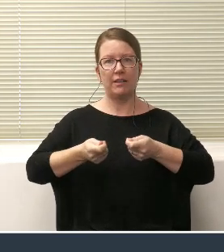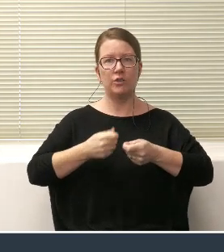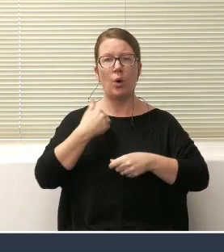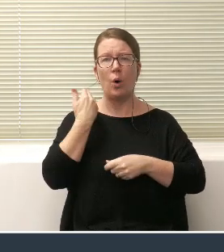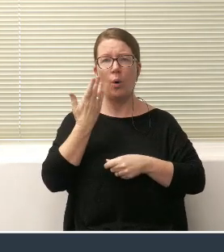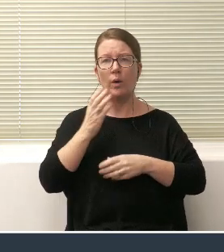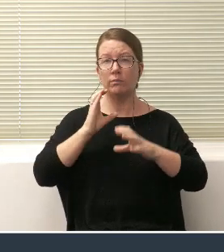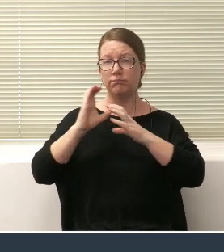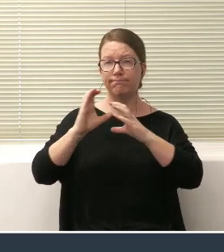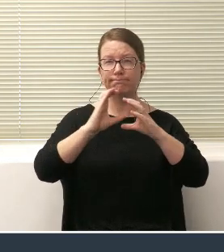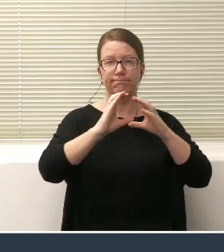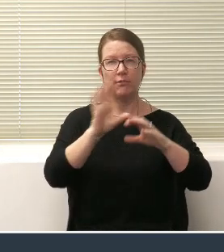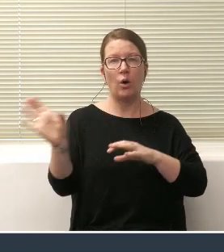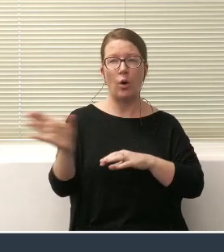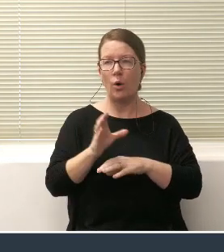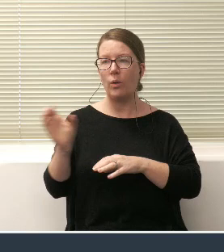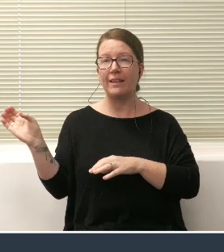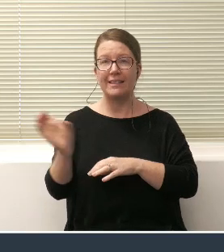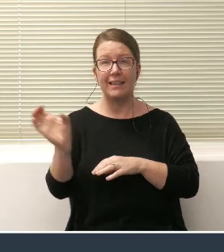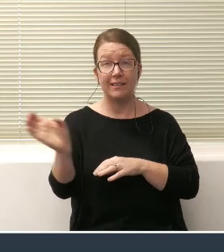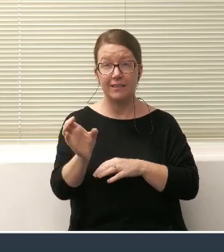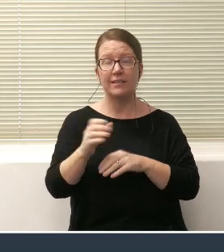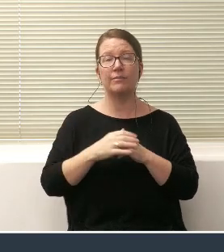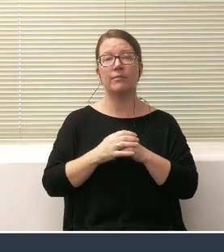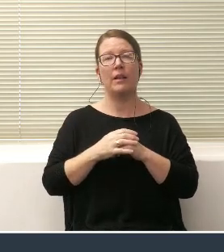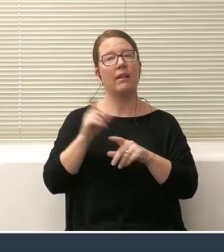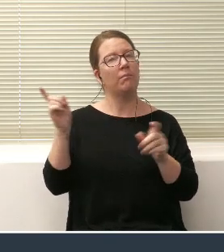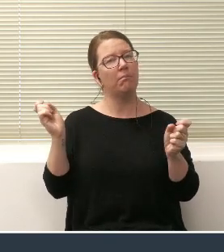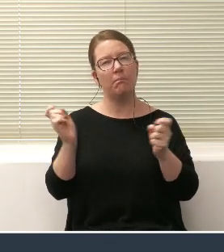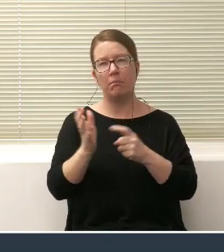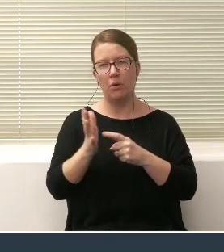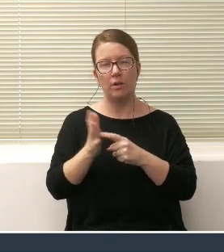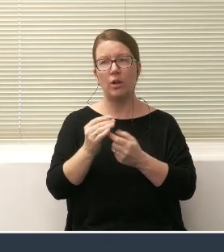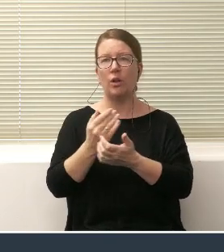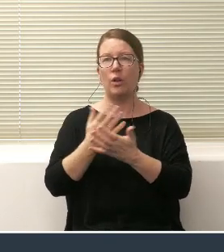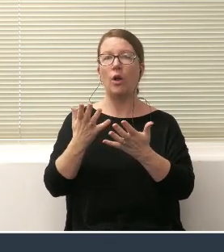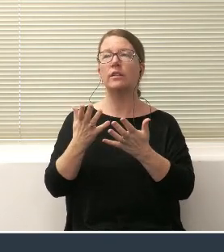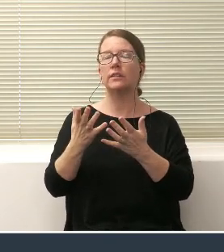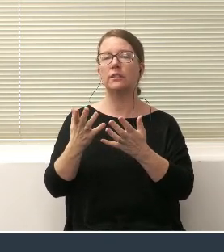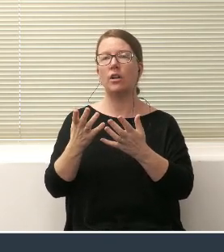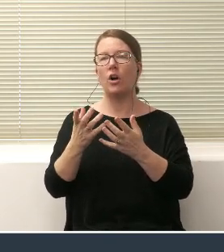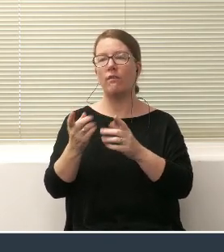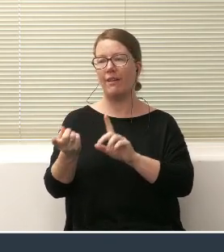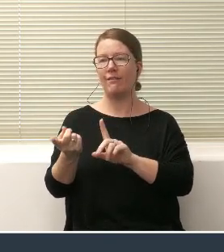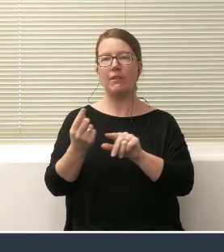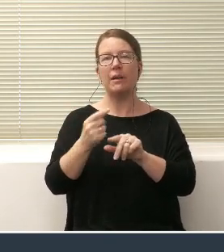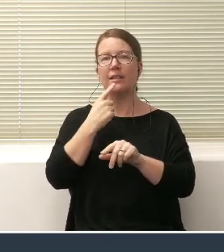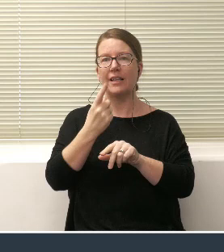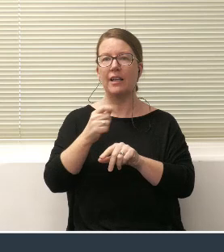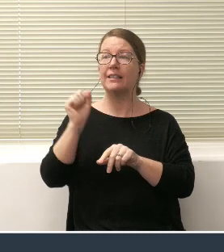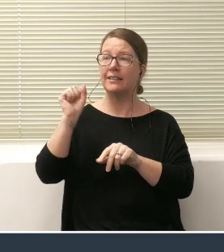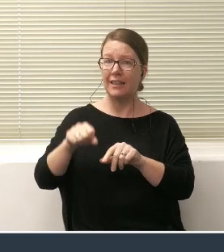constant communication with our tenants, which has been vital. And we did receive feedback from a submitter that they felt that the communication had